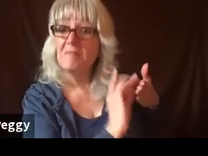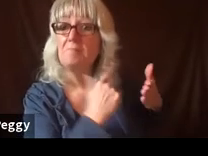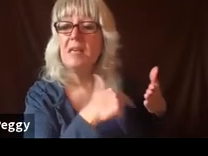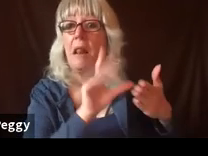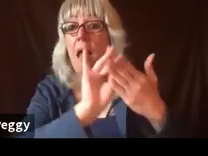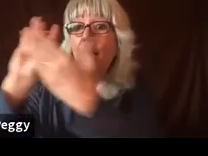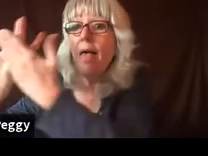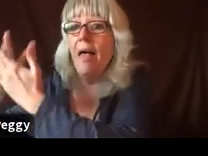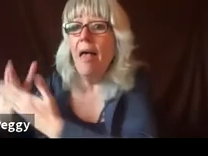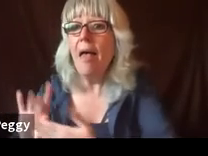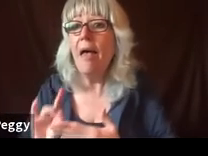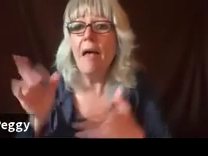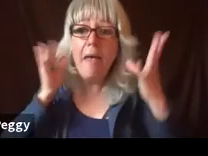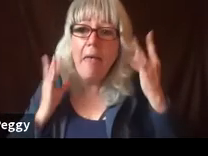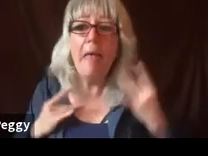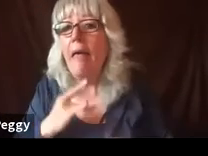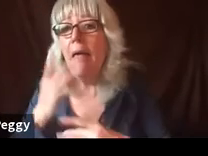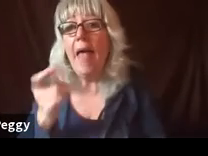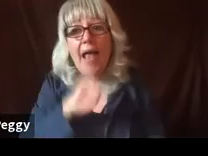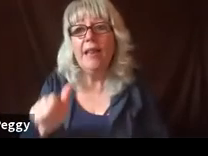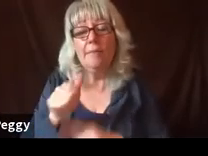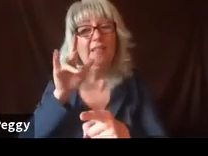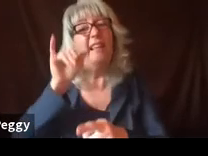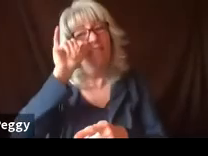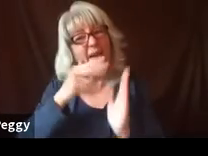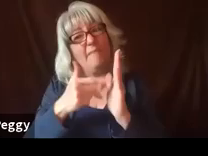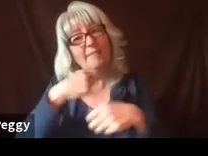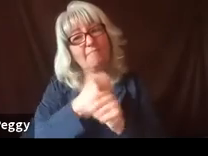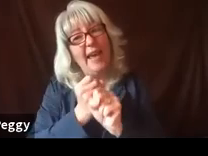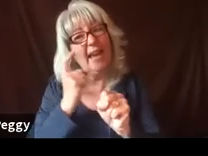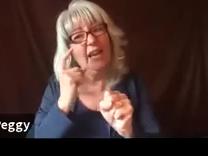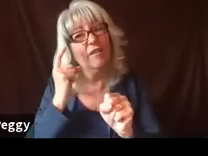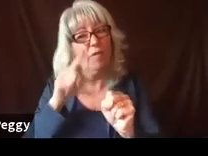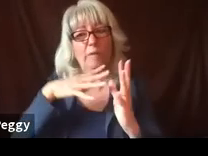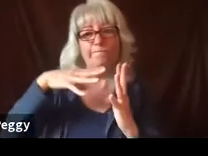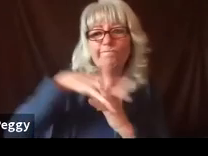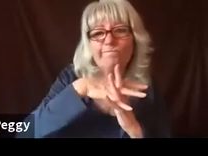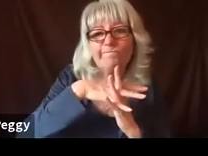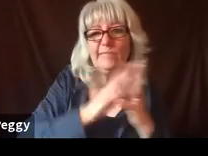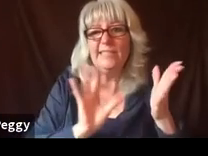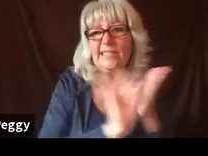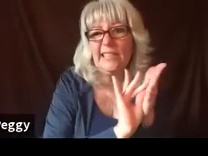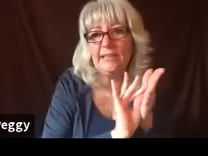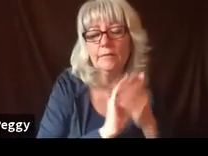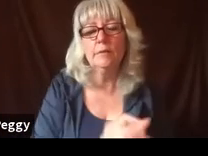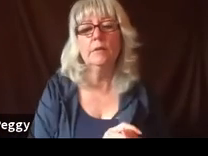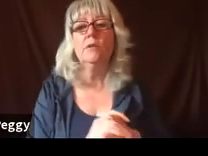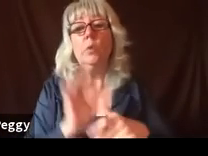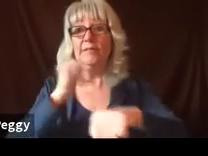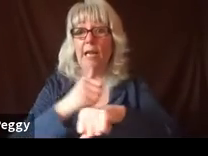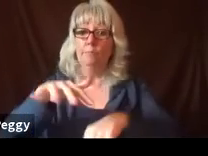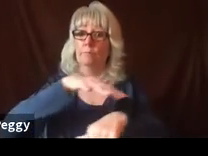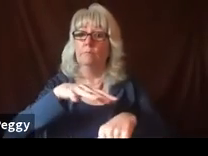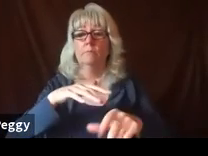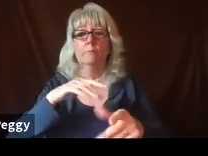anywhere in your house, because that stuff is made to stick. Okay, so I want you to set up properly, maybe designate